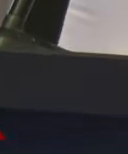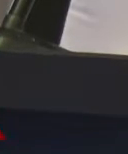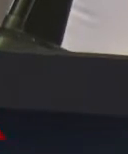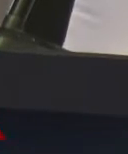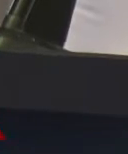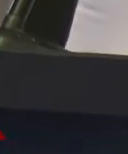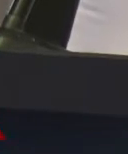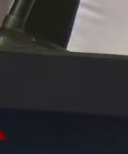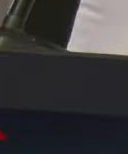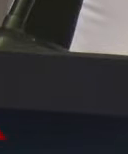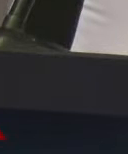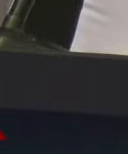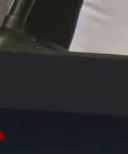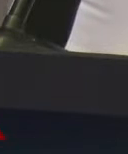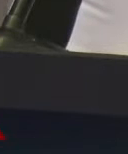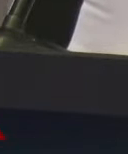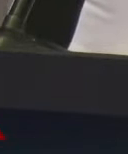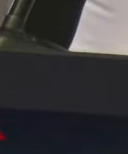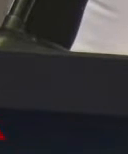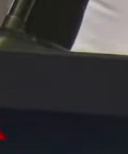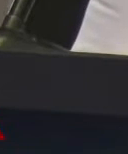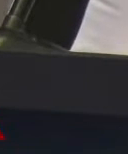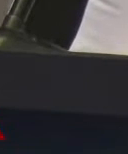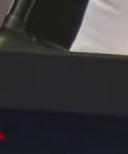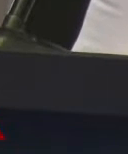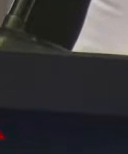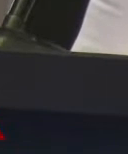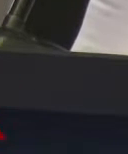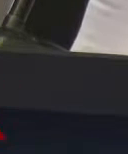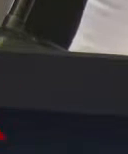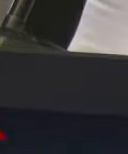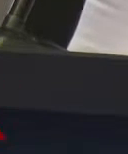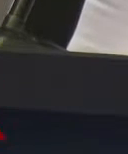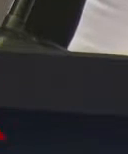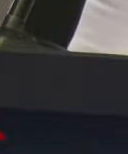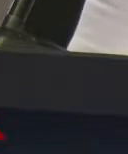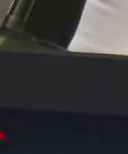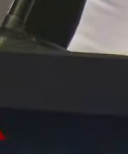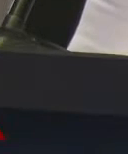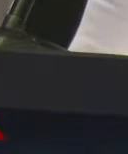we acknowledge the presence of all stakeholders, all guests,